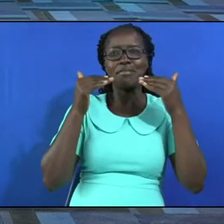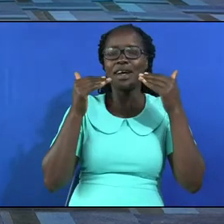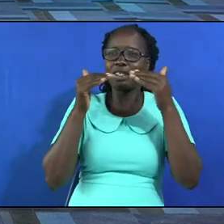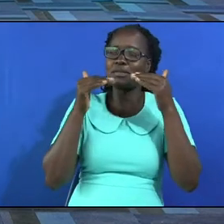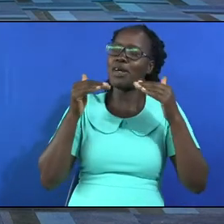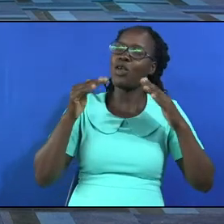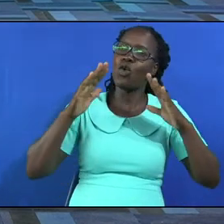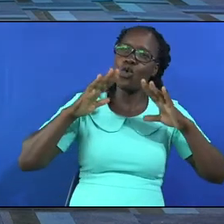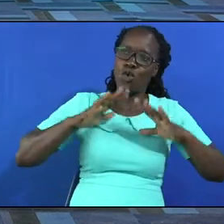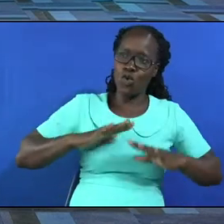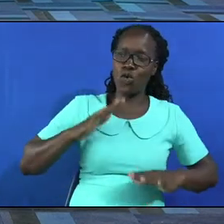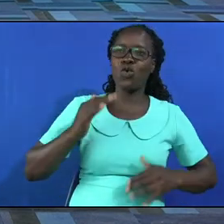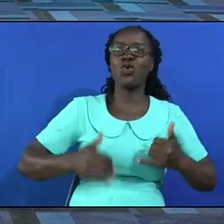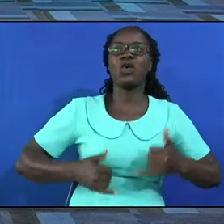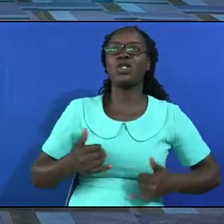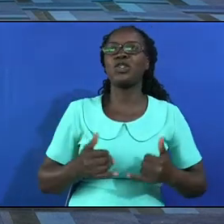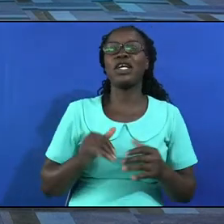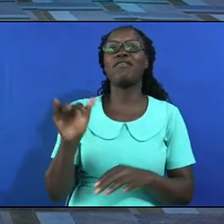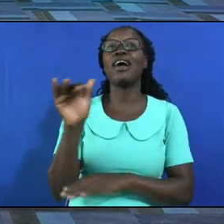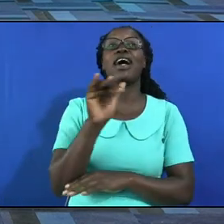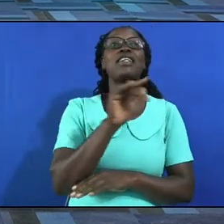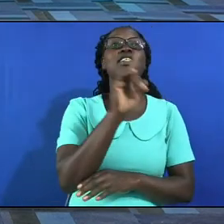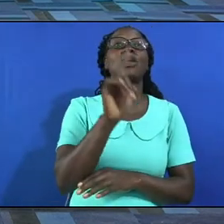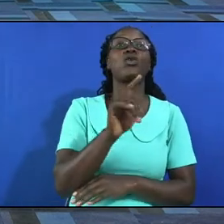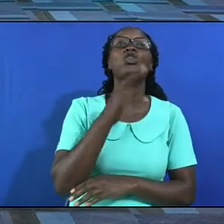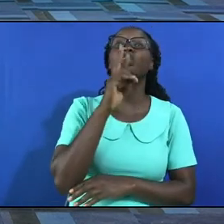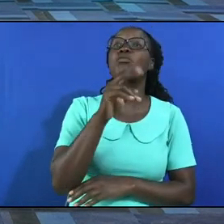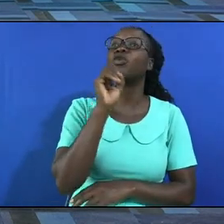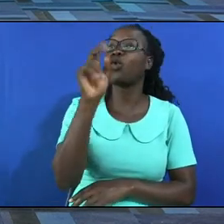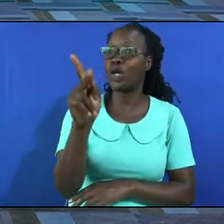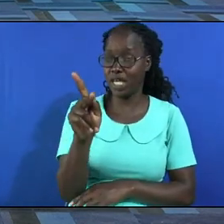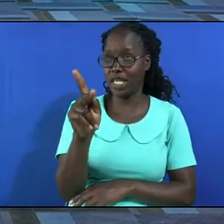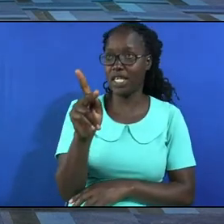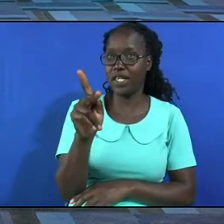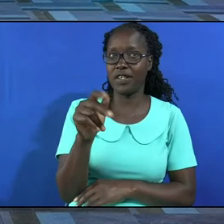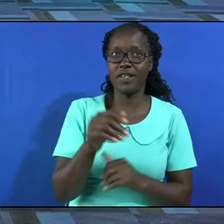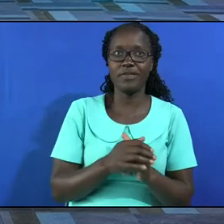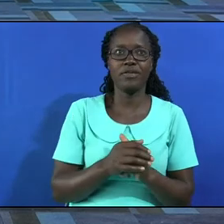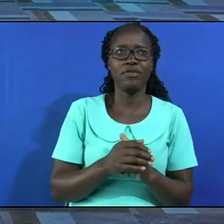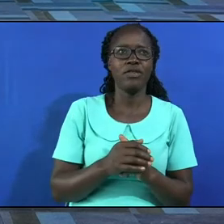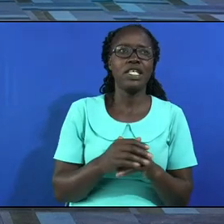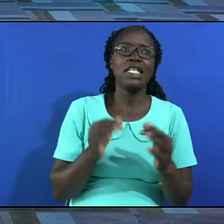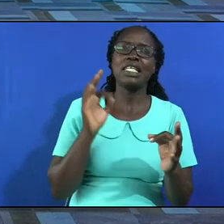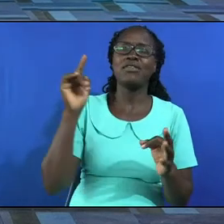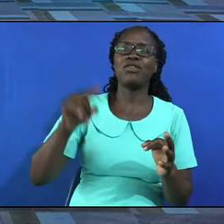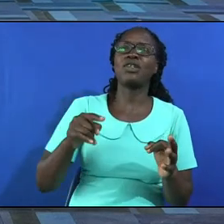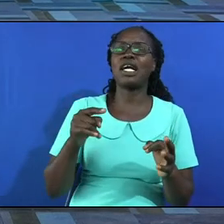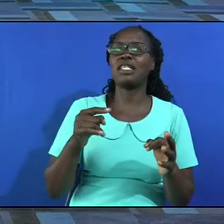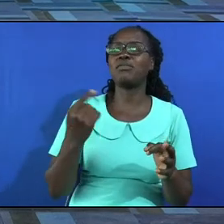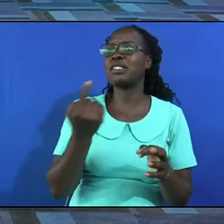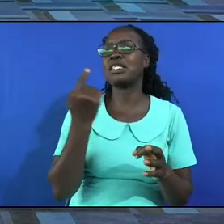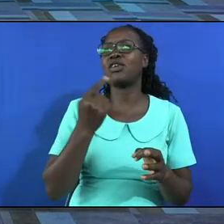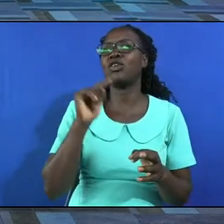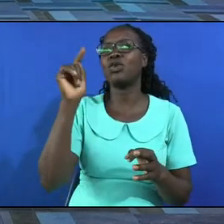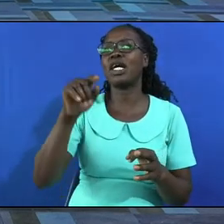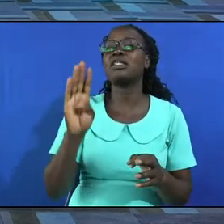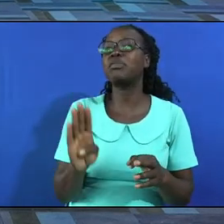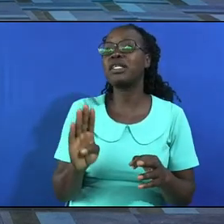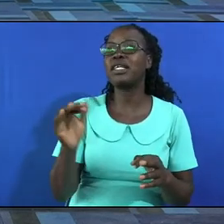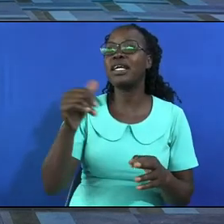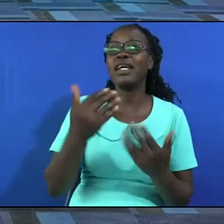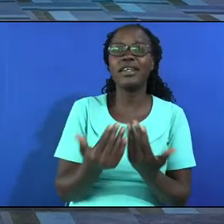let's relax, let's enjoy. If I ask a question, you respond. Are we together, friends? Yeah, if you can't be single, you can't be